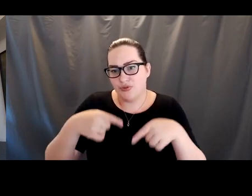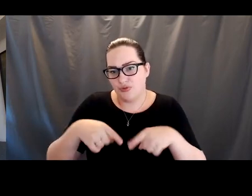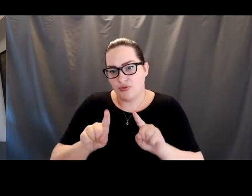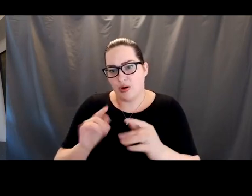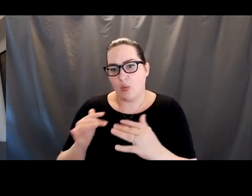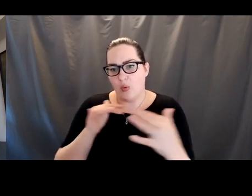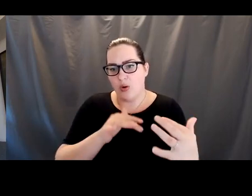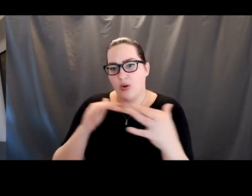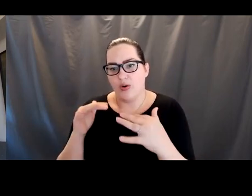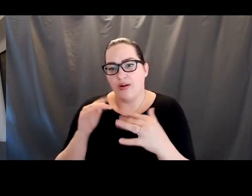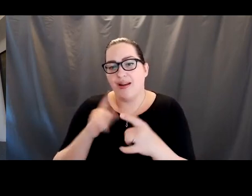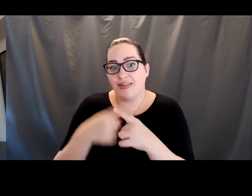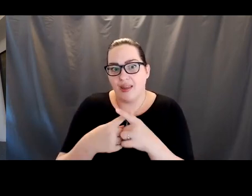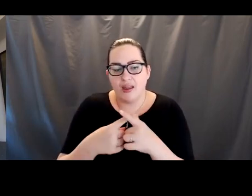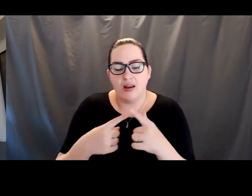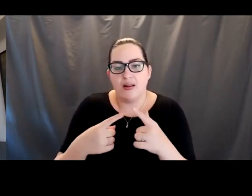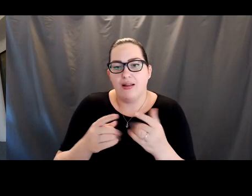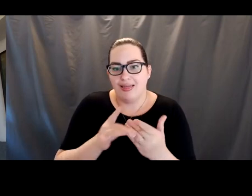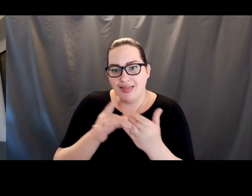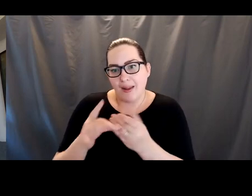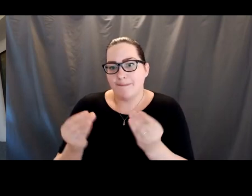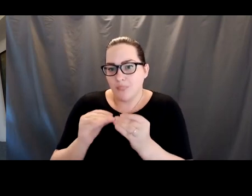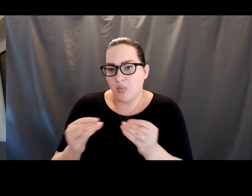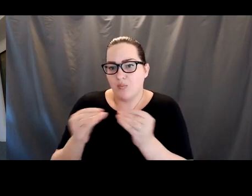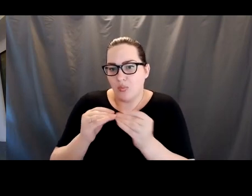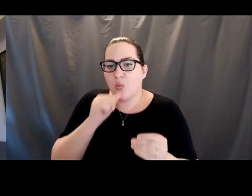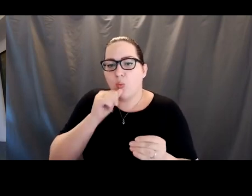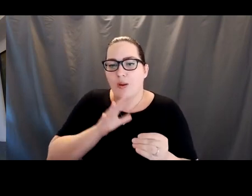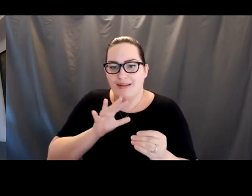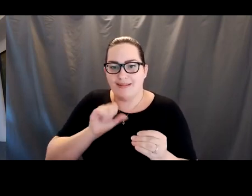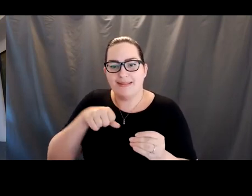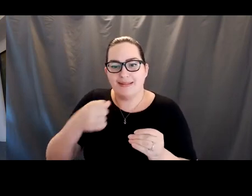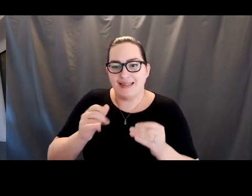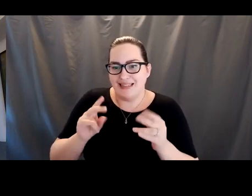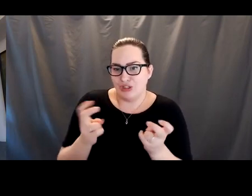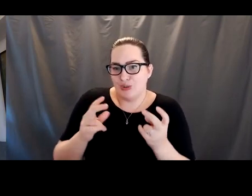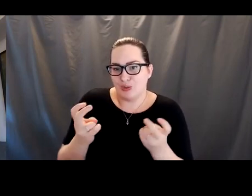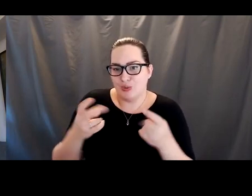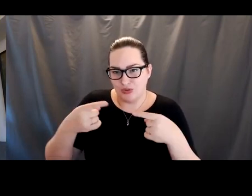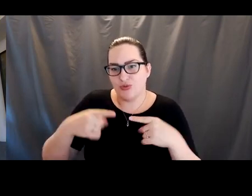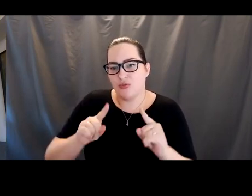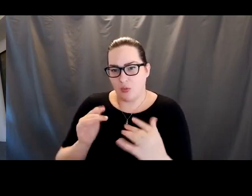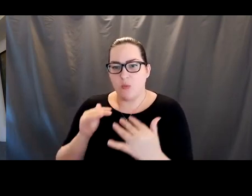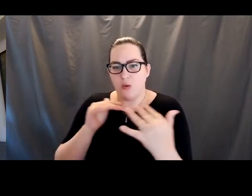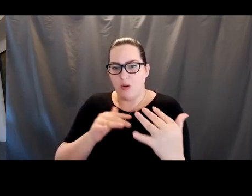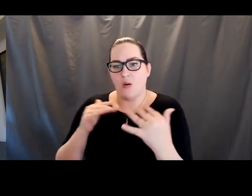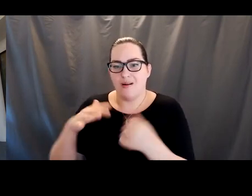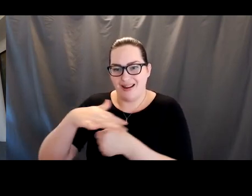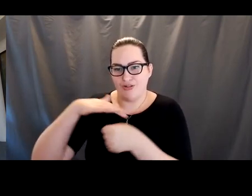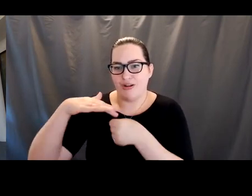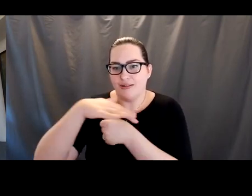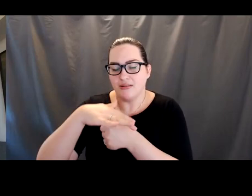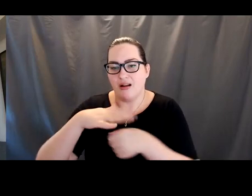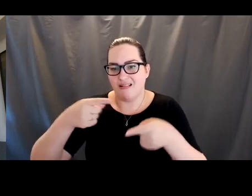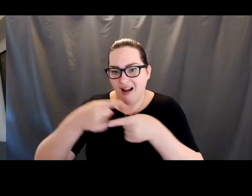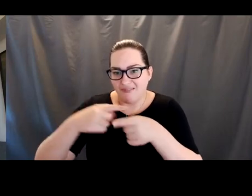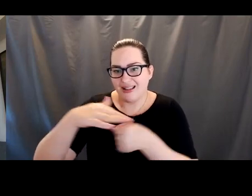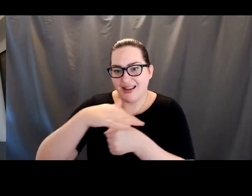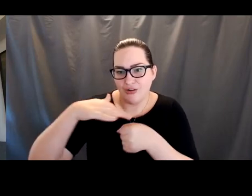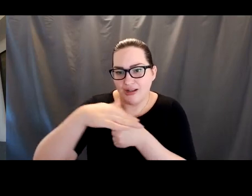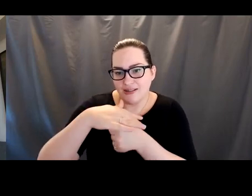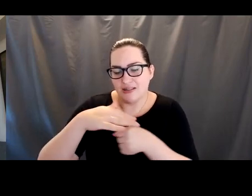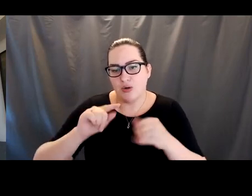to all kinds of women's issues in war zones, conflict areas, refugee areas. So I